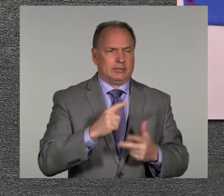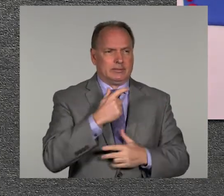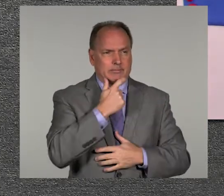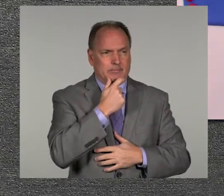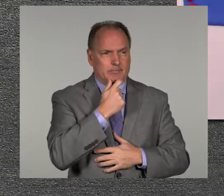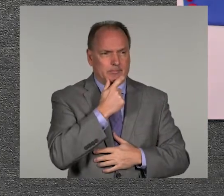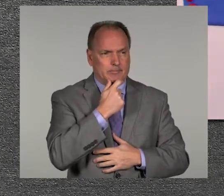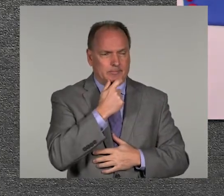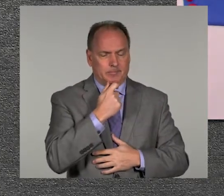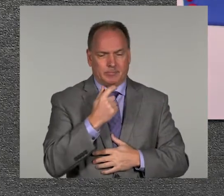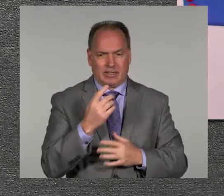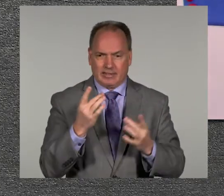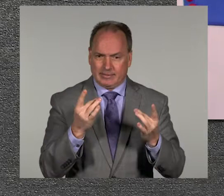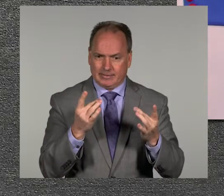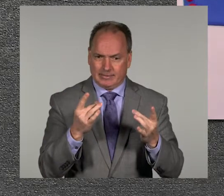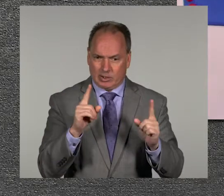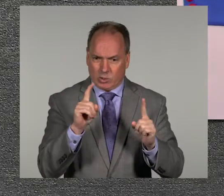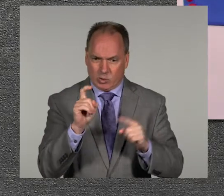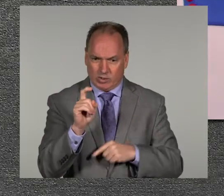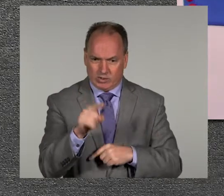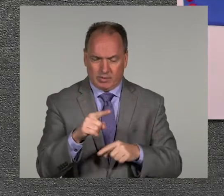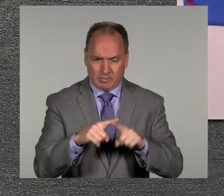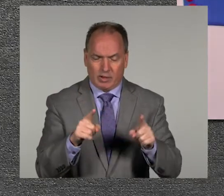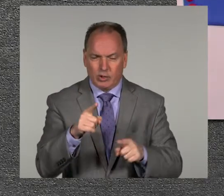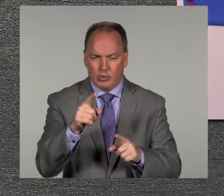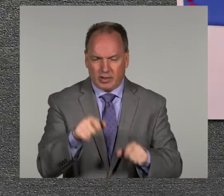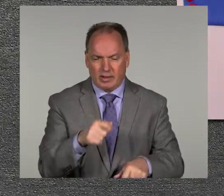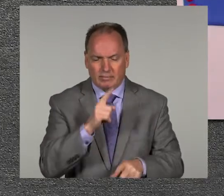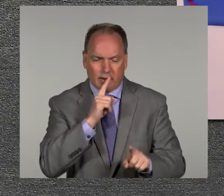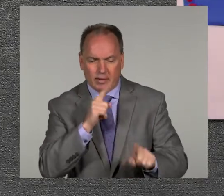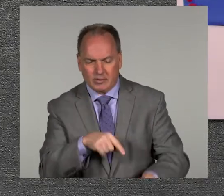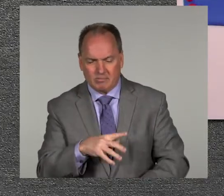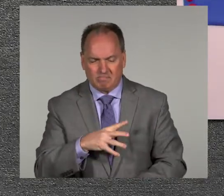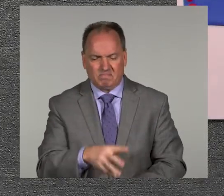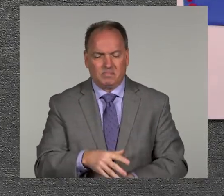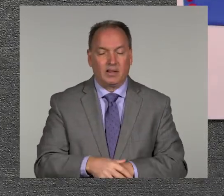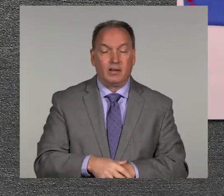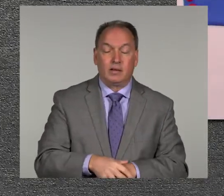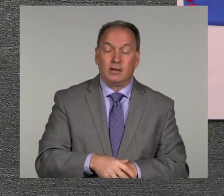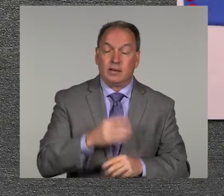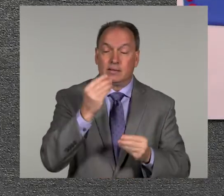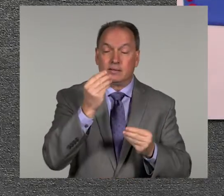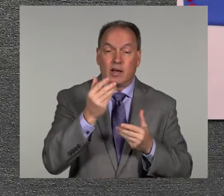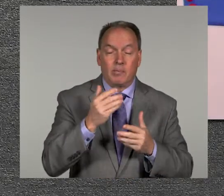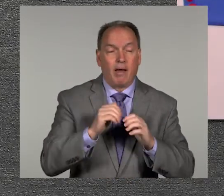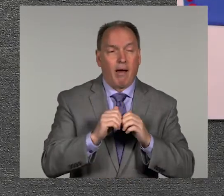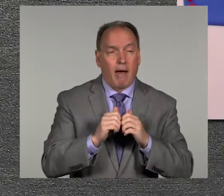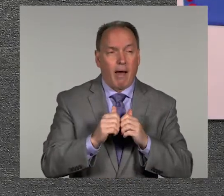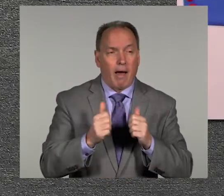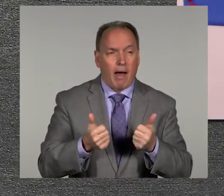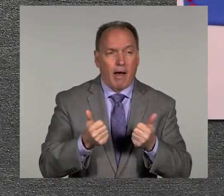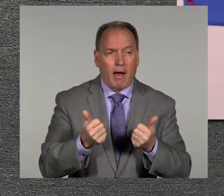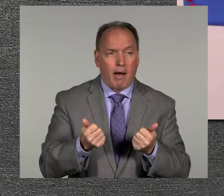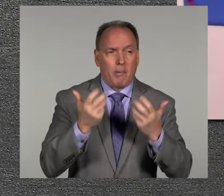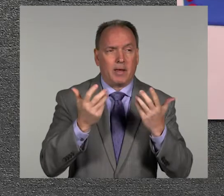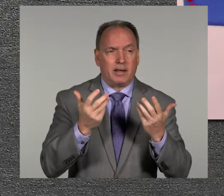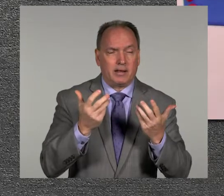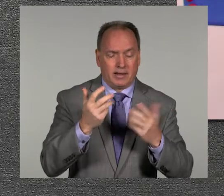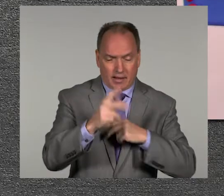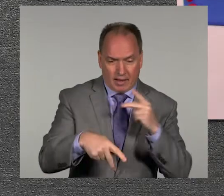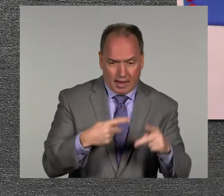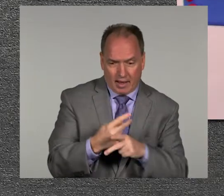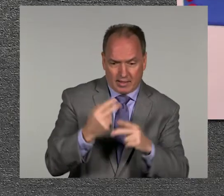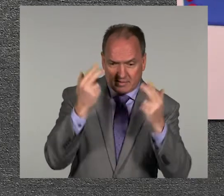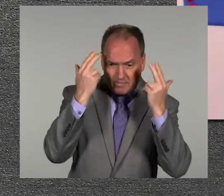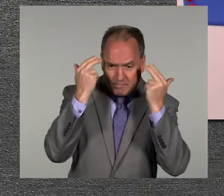kind of tricky question, but I think you can handle it. I want you to tell me how many types or